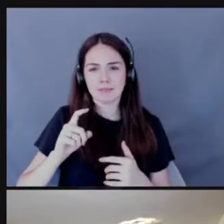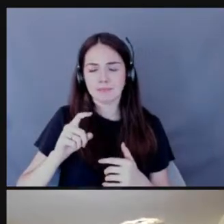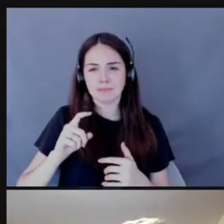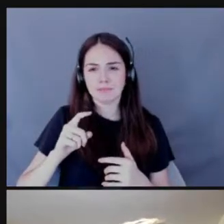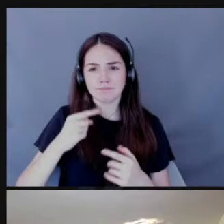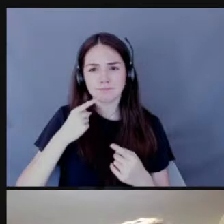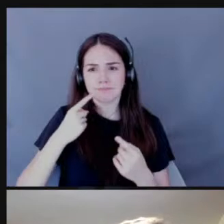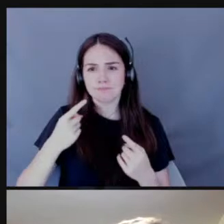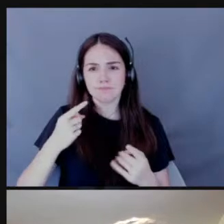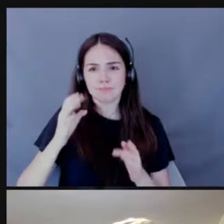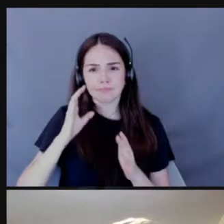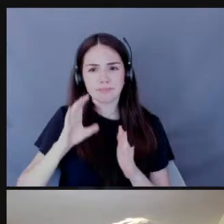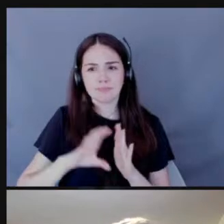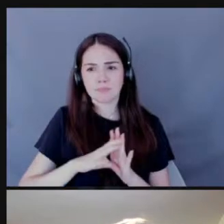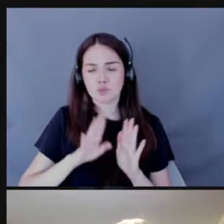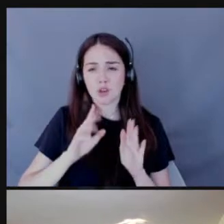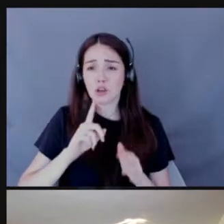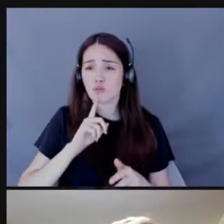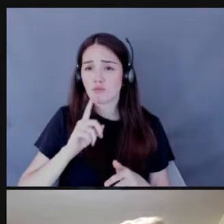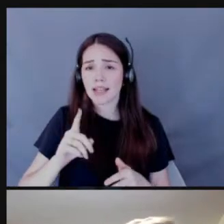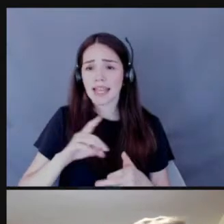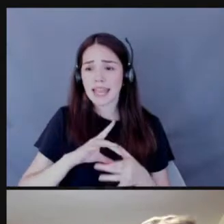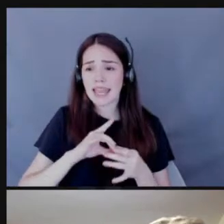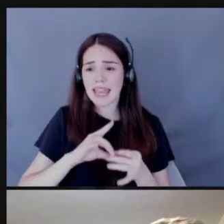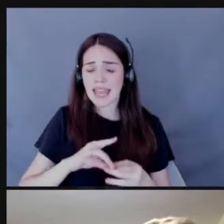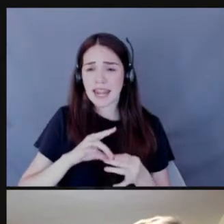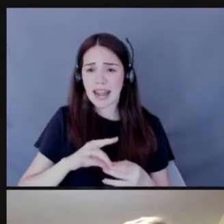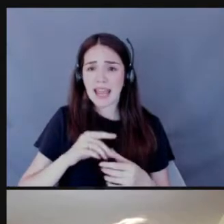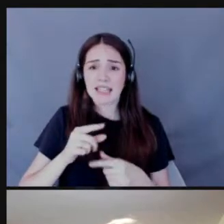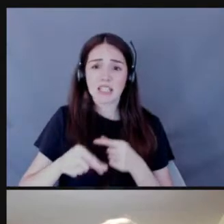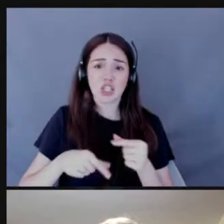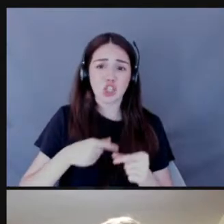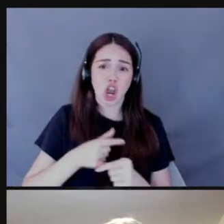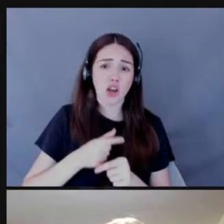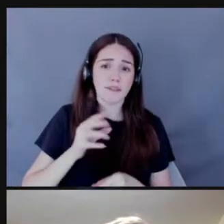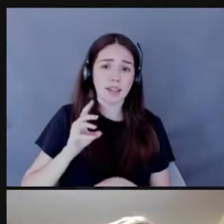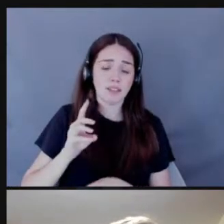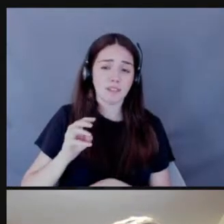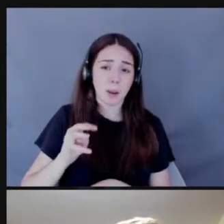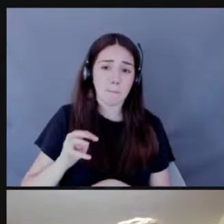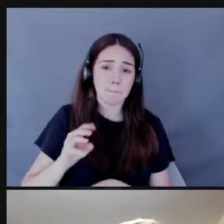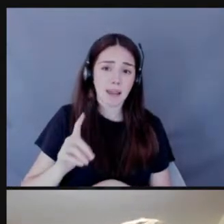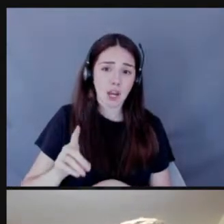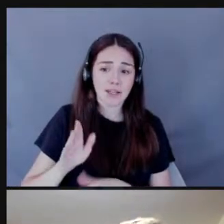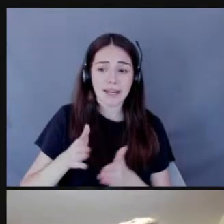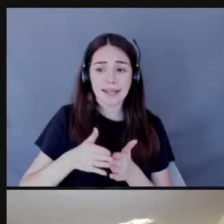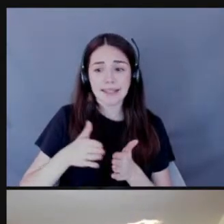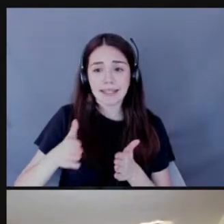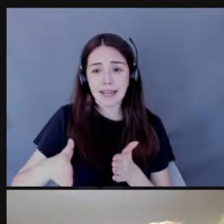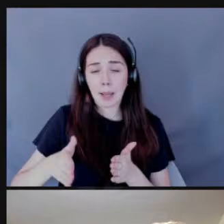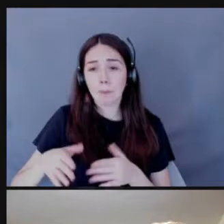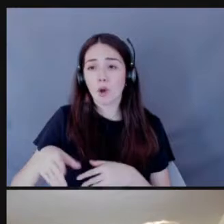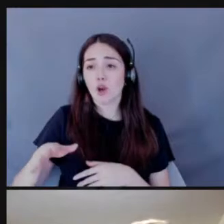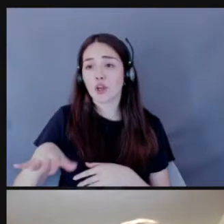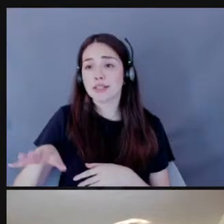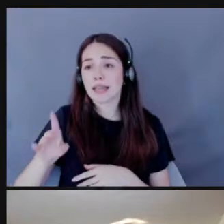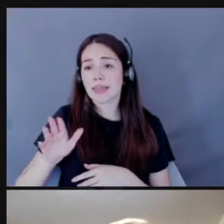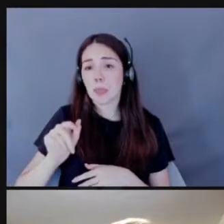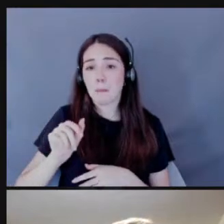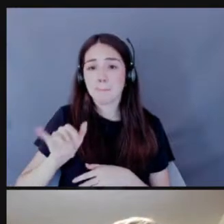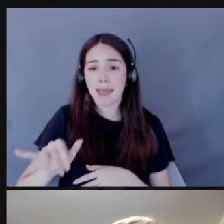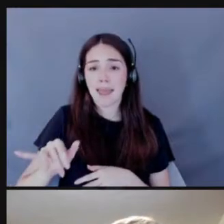really does connect together the geography of Maryland and its neighbors and the bay with